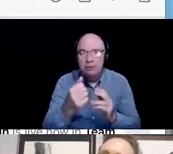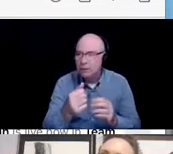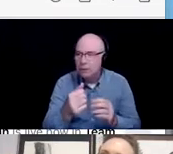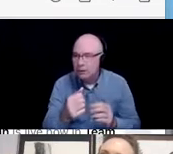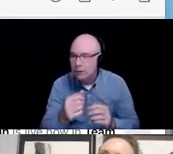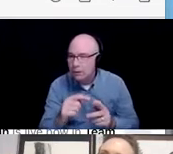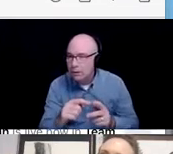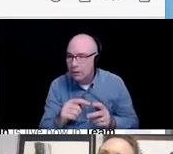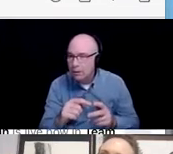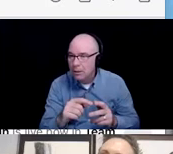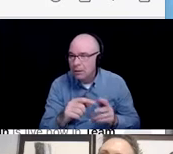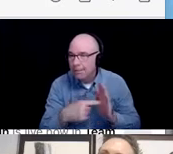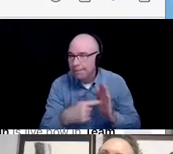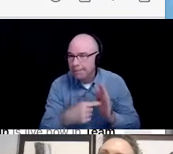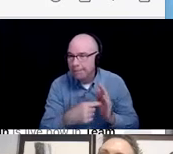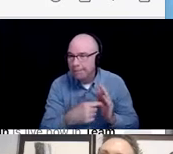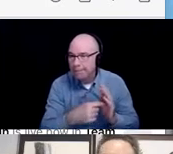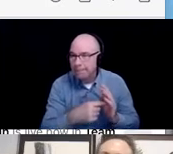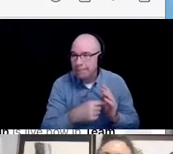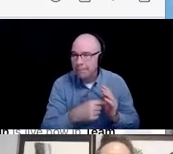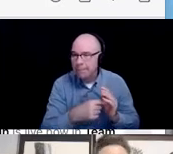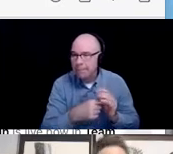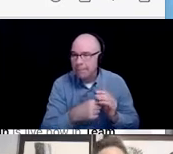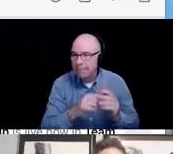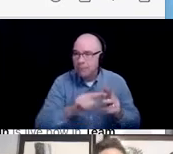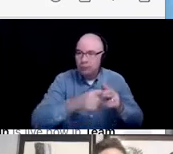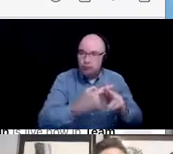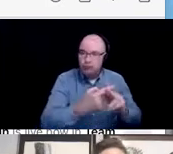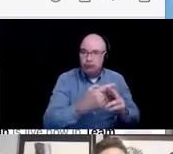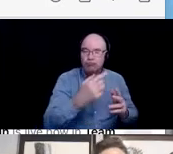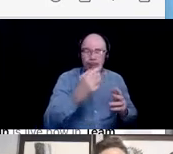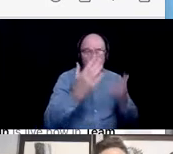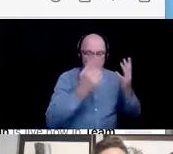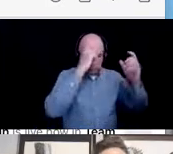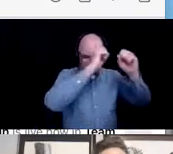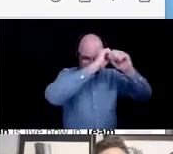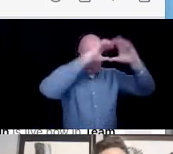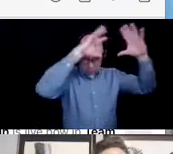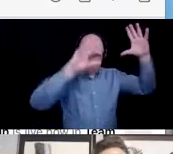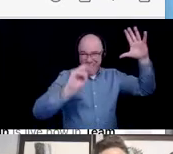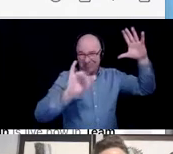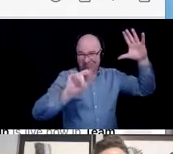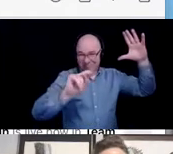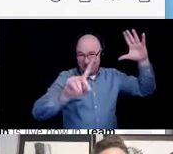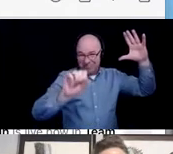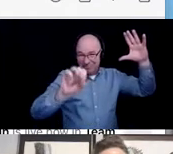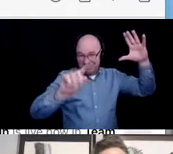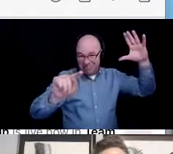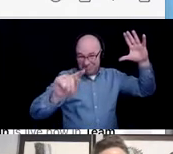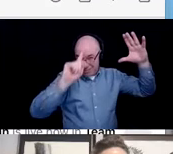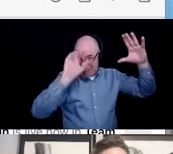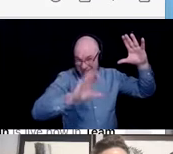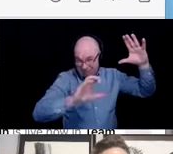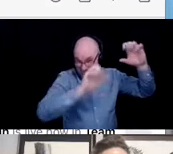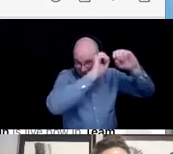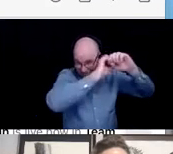starting from a place of the mindset place. And I feel like when we say mindset or belief, people kind of start